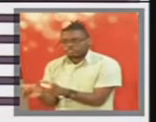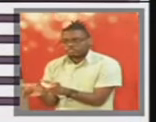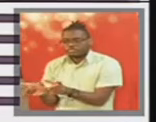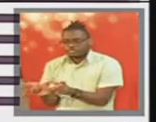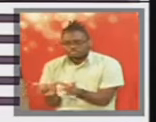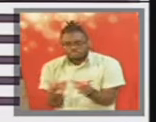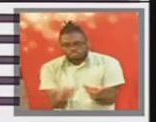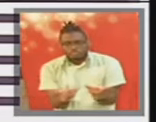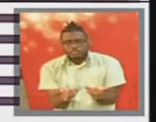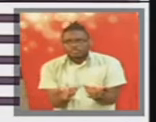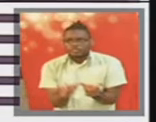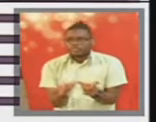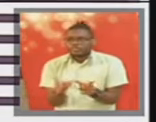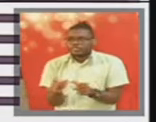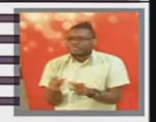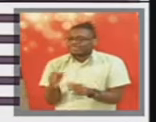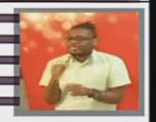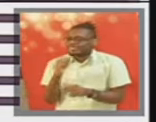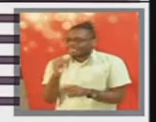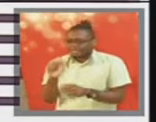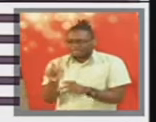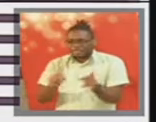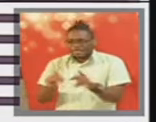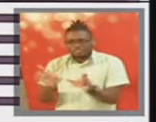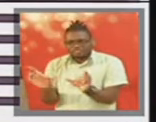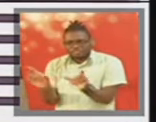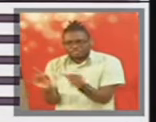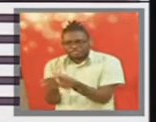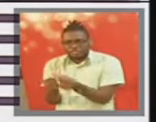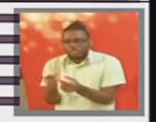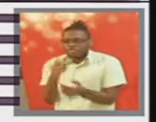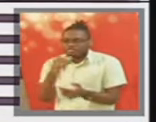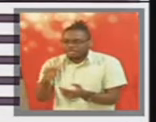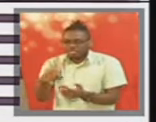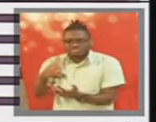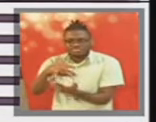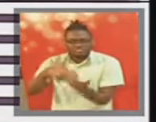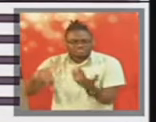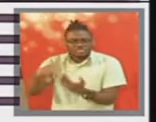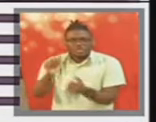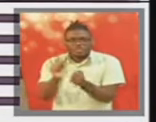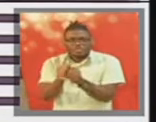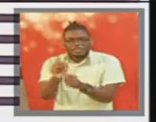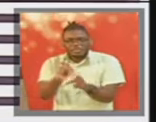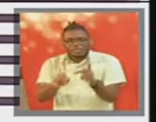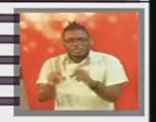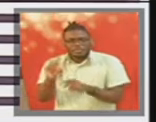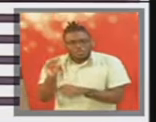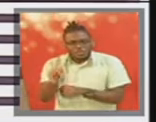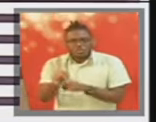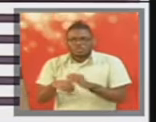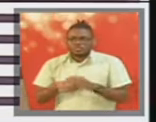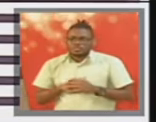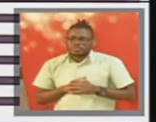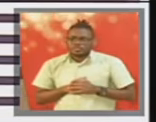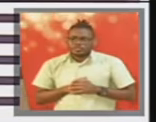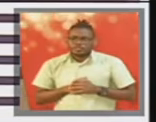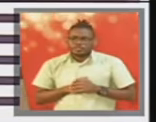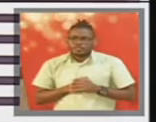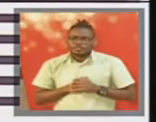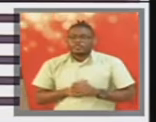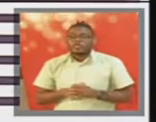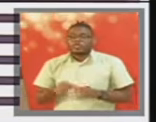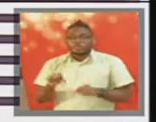with others while they may be incubating virus and while they may be at the point where they may become infectious.